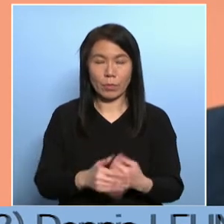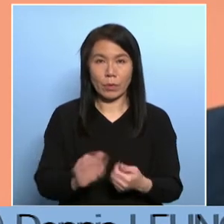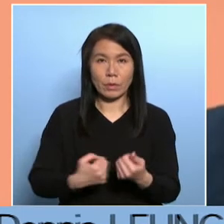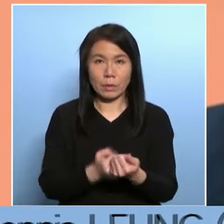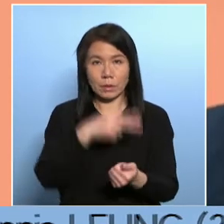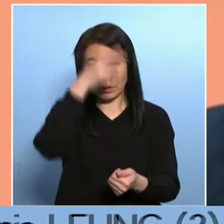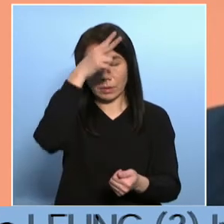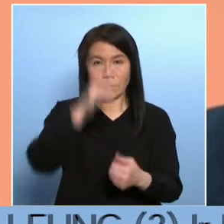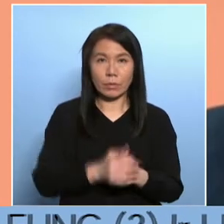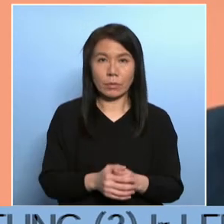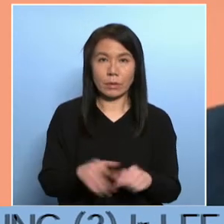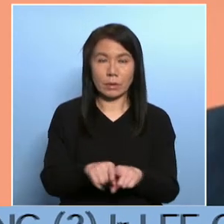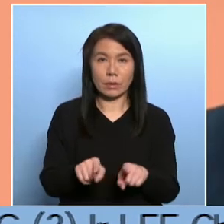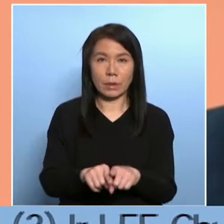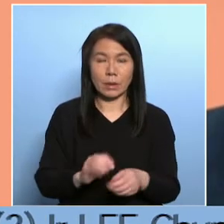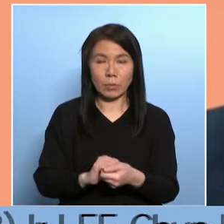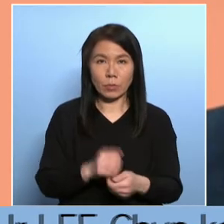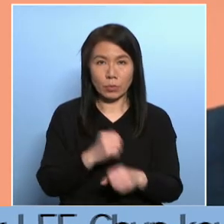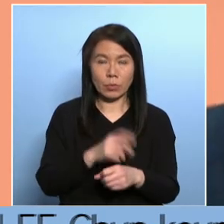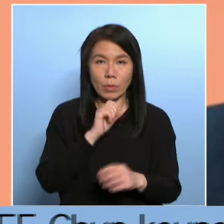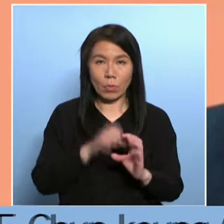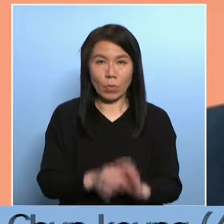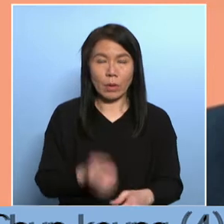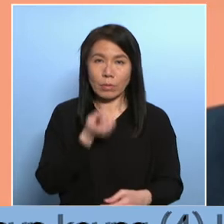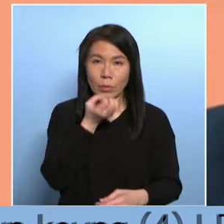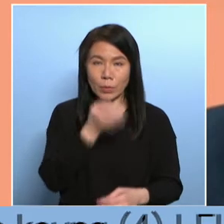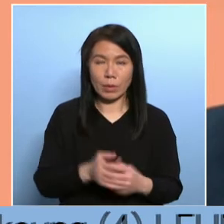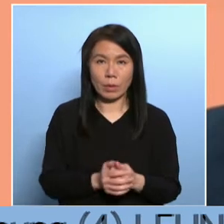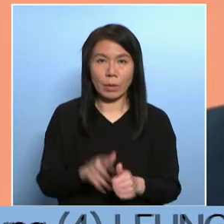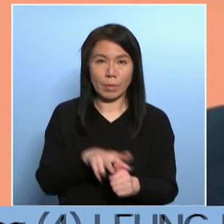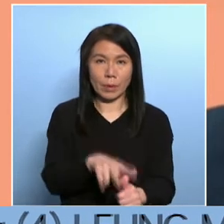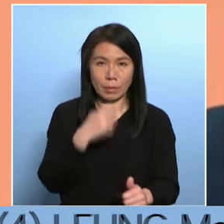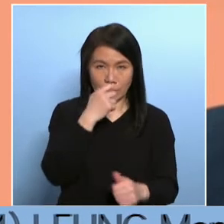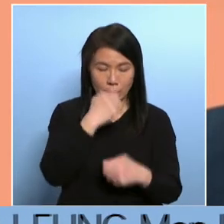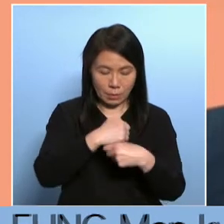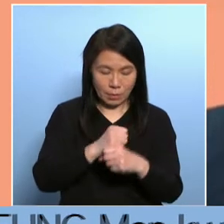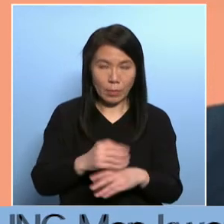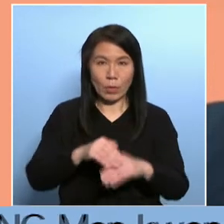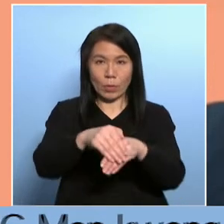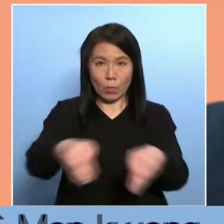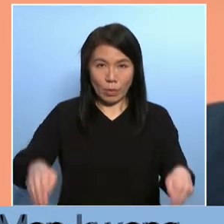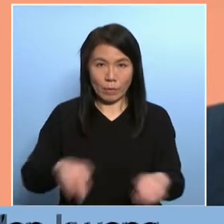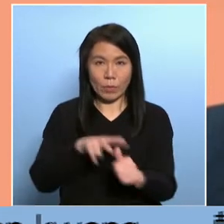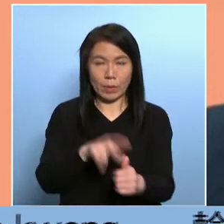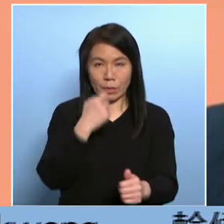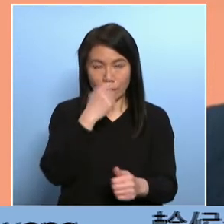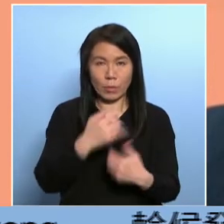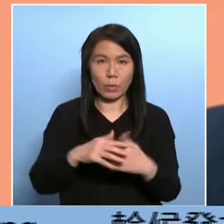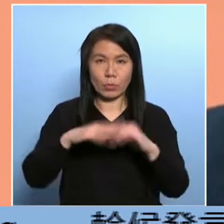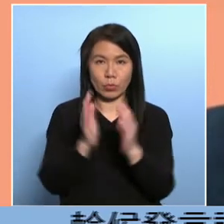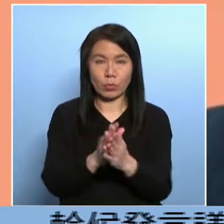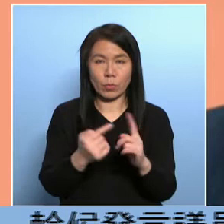volunteers, organizations, and social workers in Hong Kong should contribute